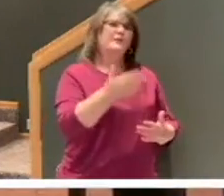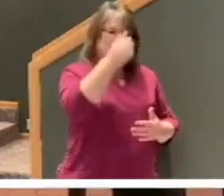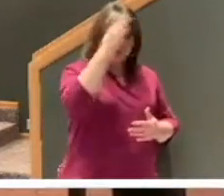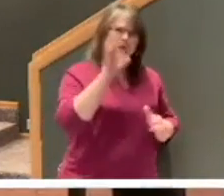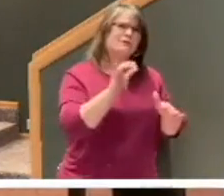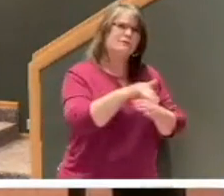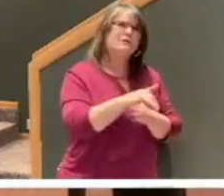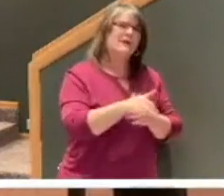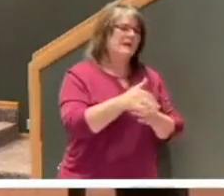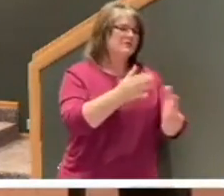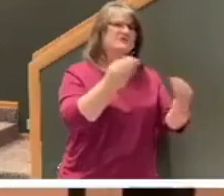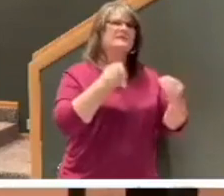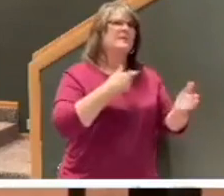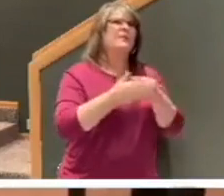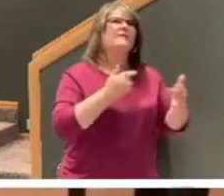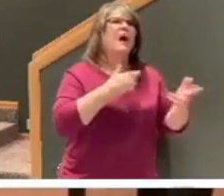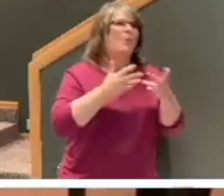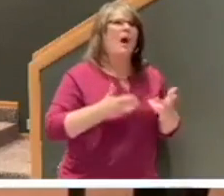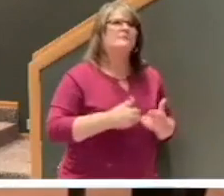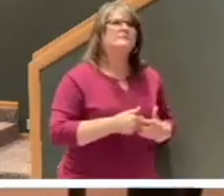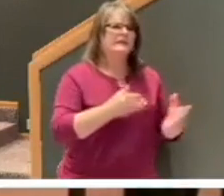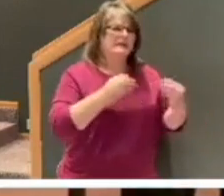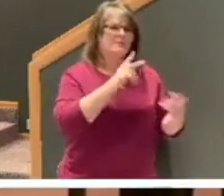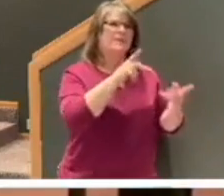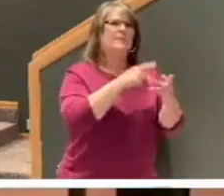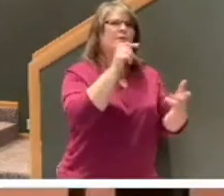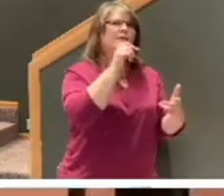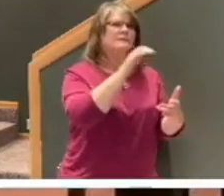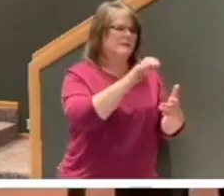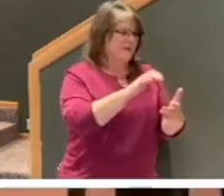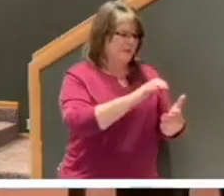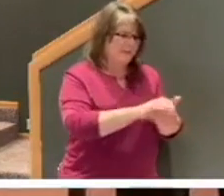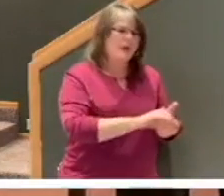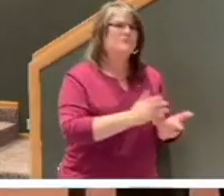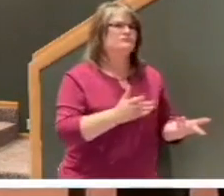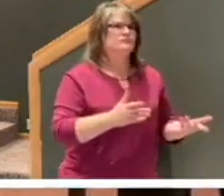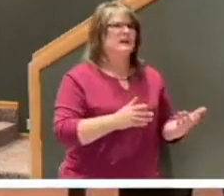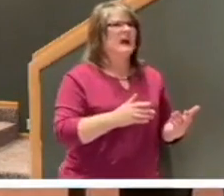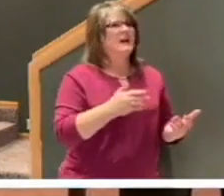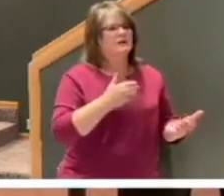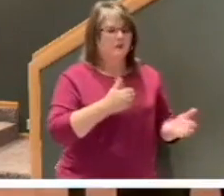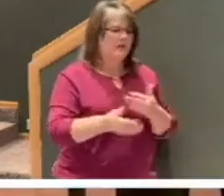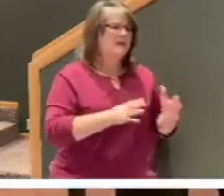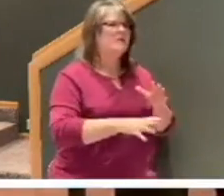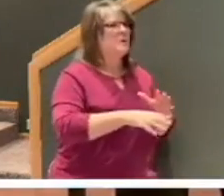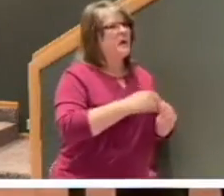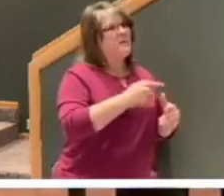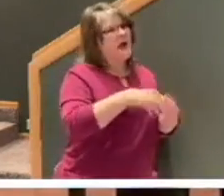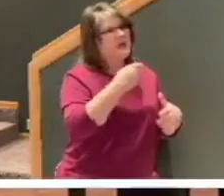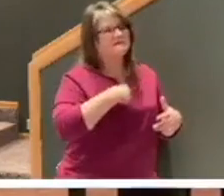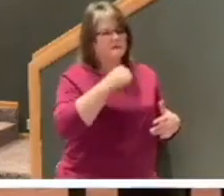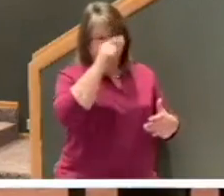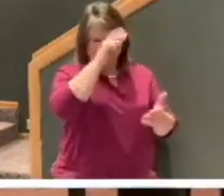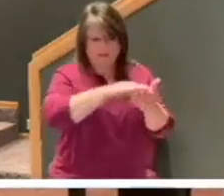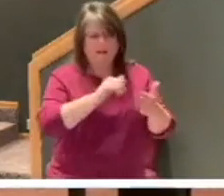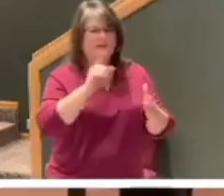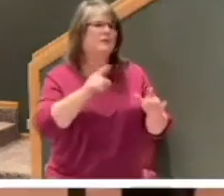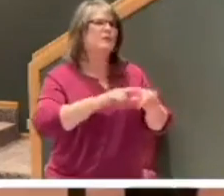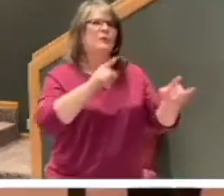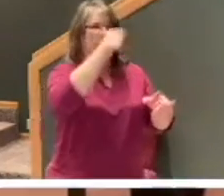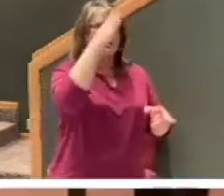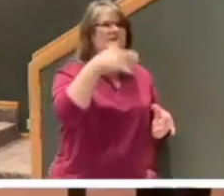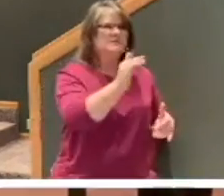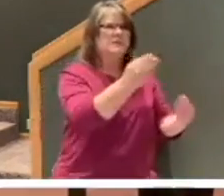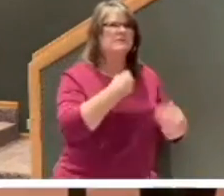anything else, just give me what I want. Just give me what I want. Give me the perfect marriage. Even though it's outside of you and he doesn't even believe in you or follow you. But God, I just give it